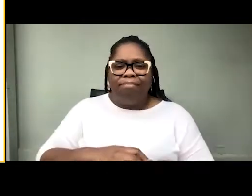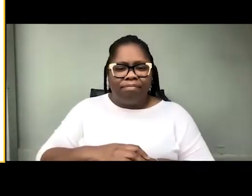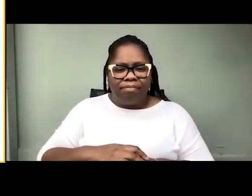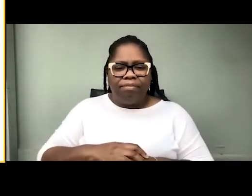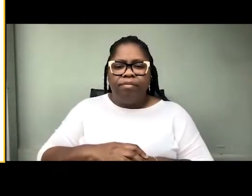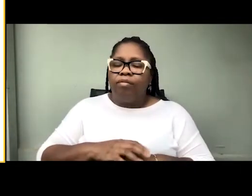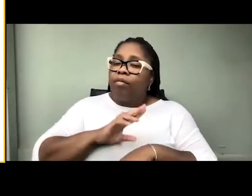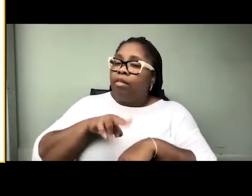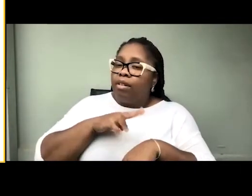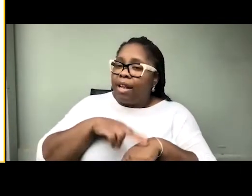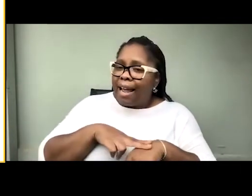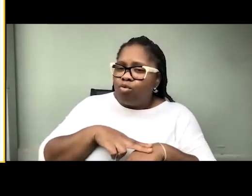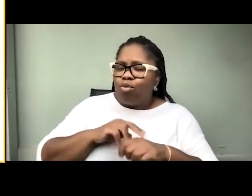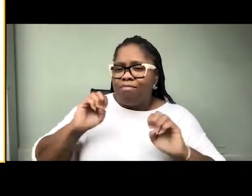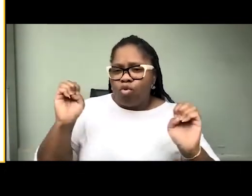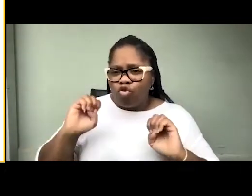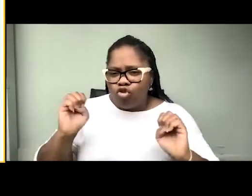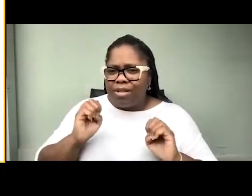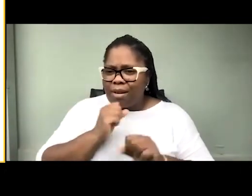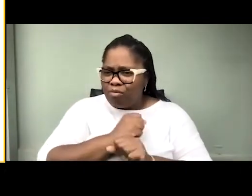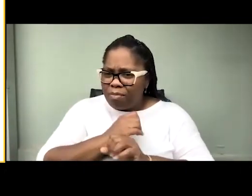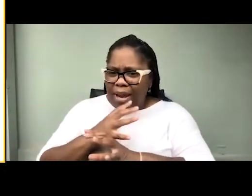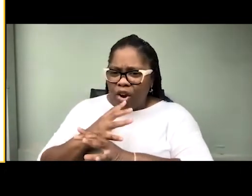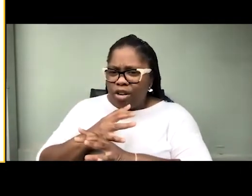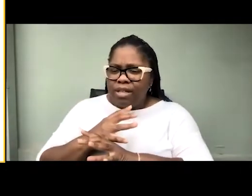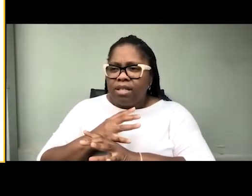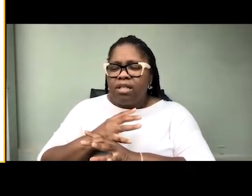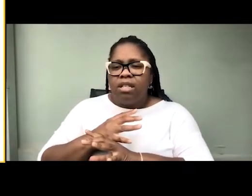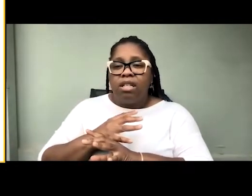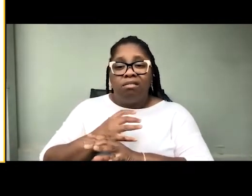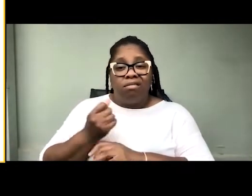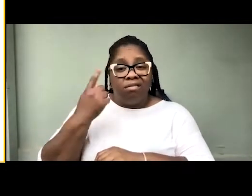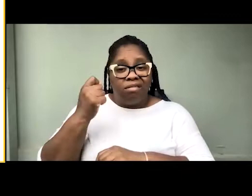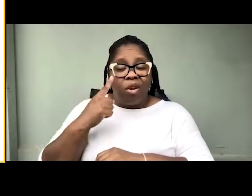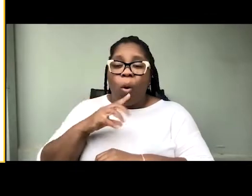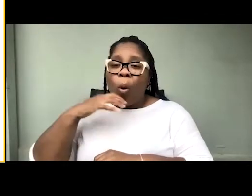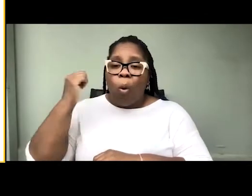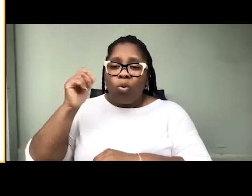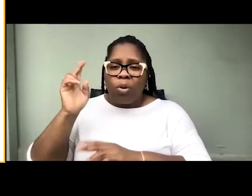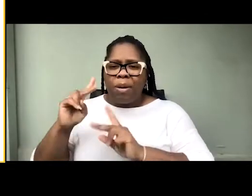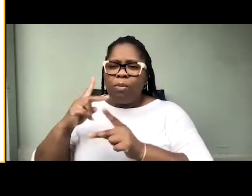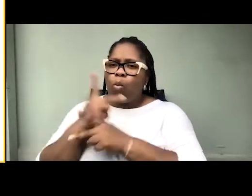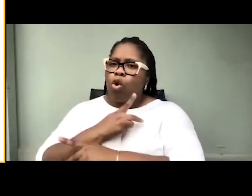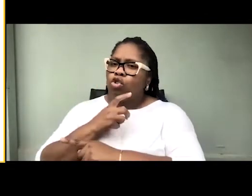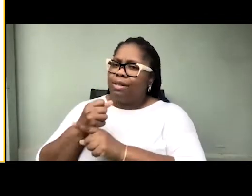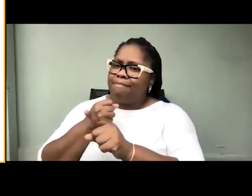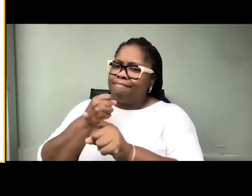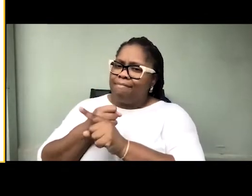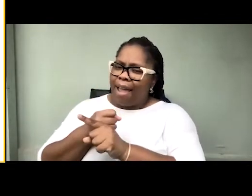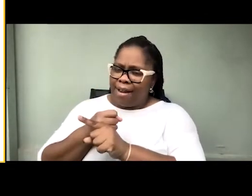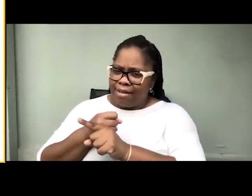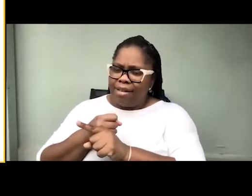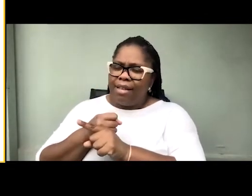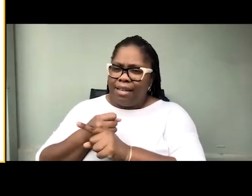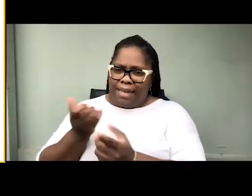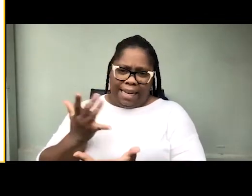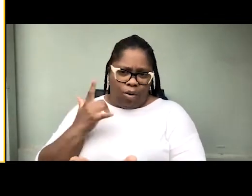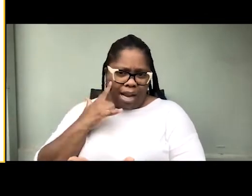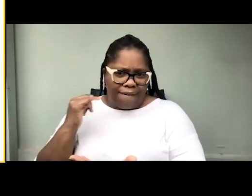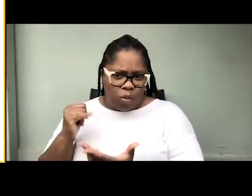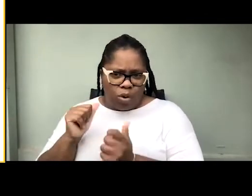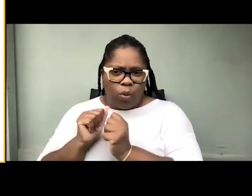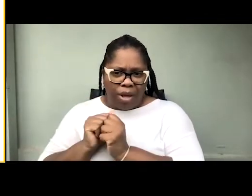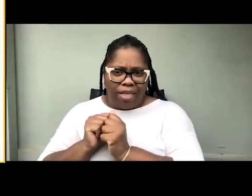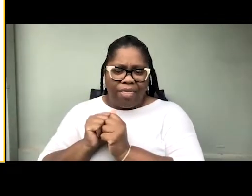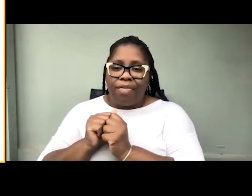response. Older adults and people with disabilities are the most disproportionately impacted people in California. And with